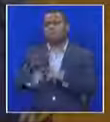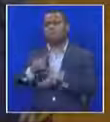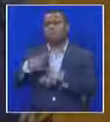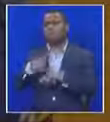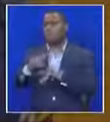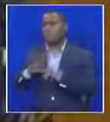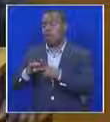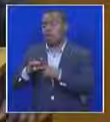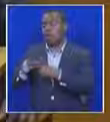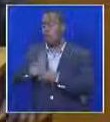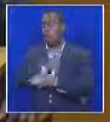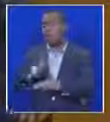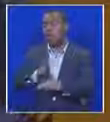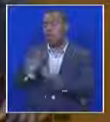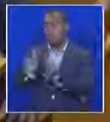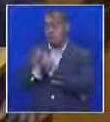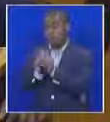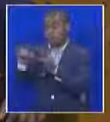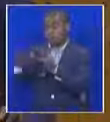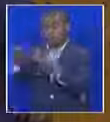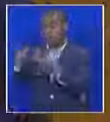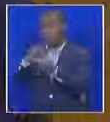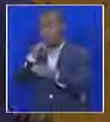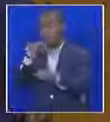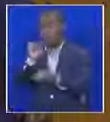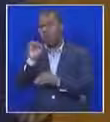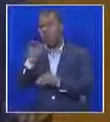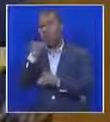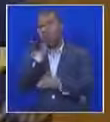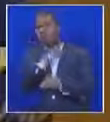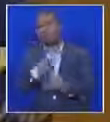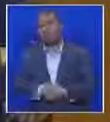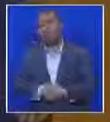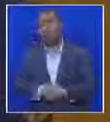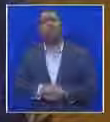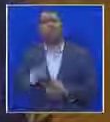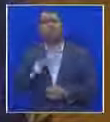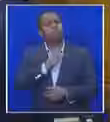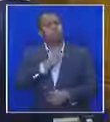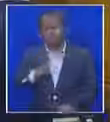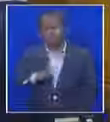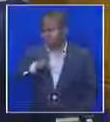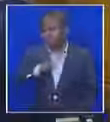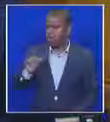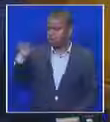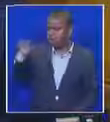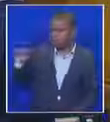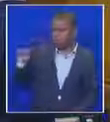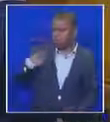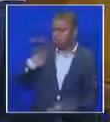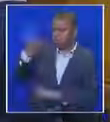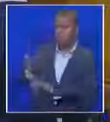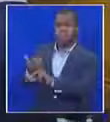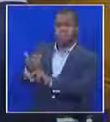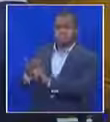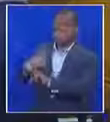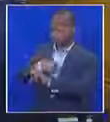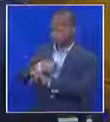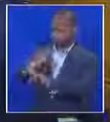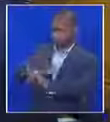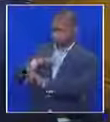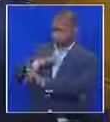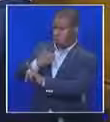members. I'm interested to learn, and so is the rest of South Africa, what confidence do you have in her to be